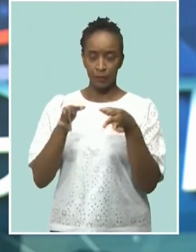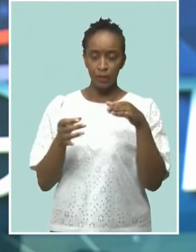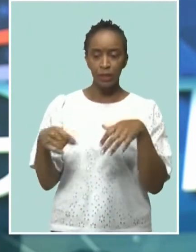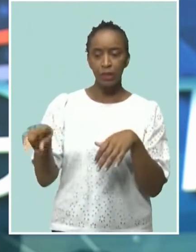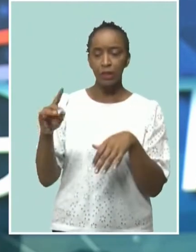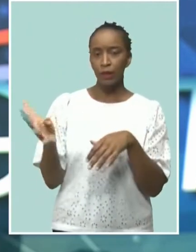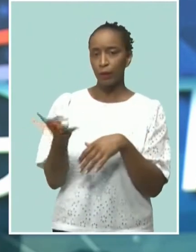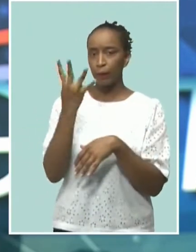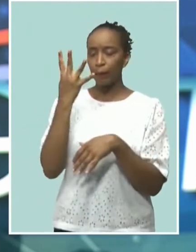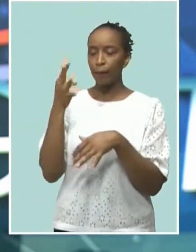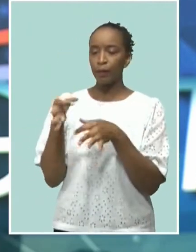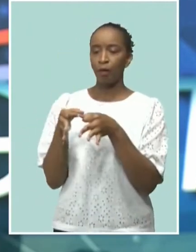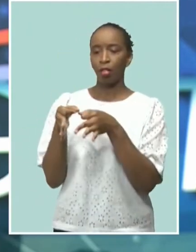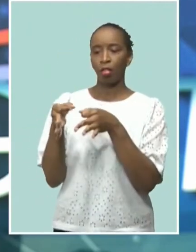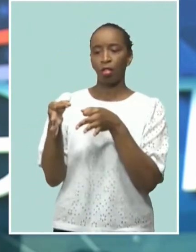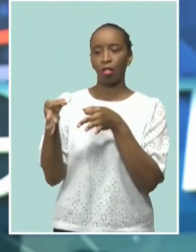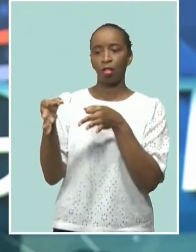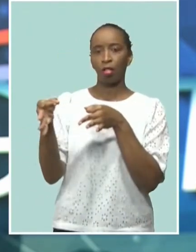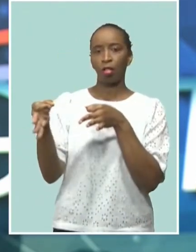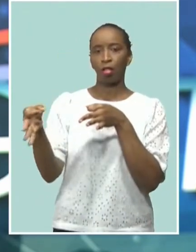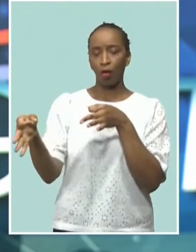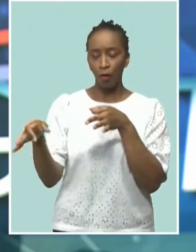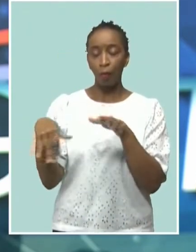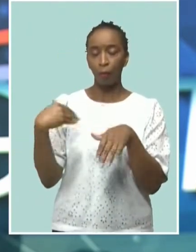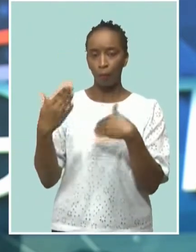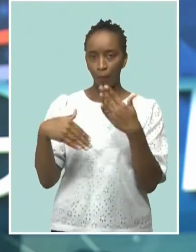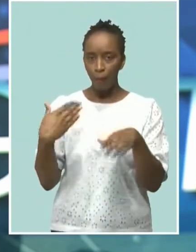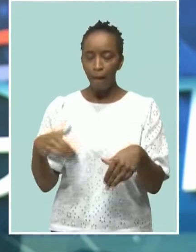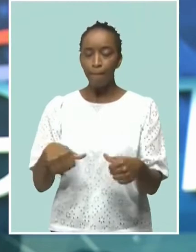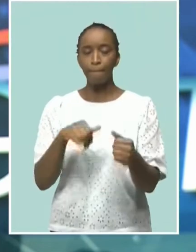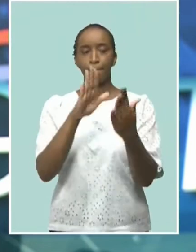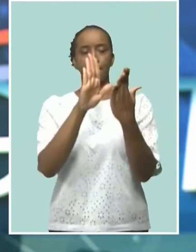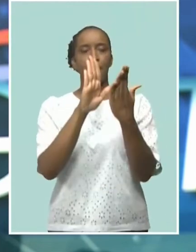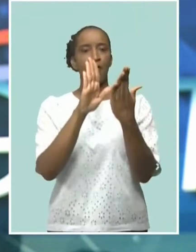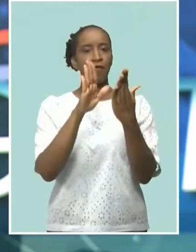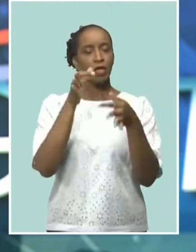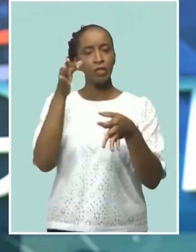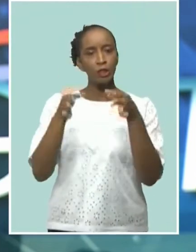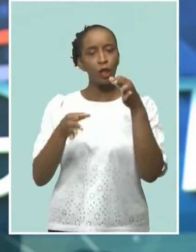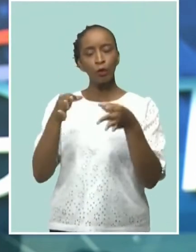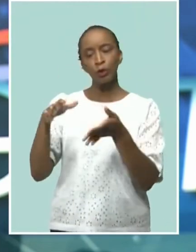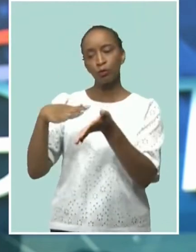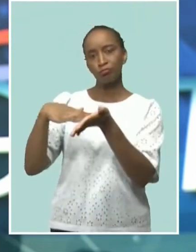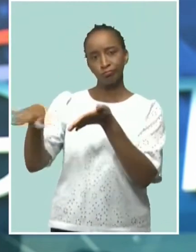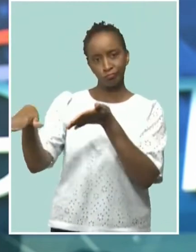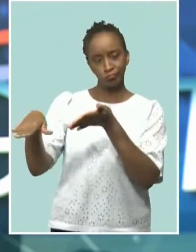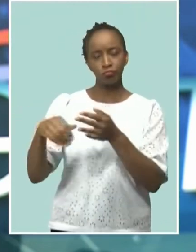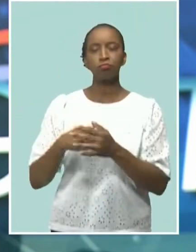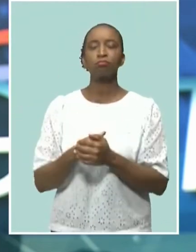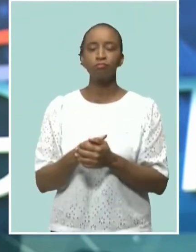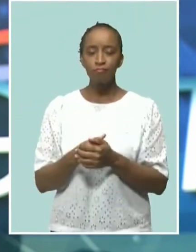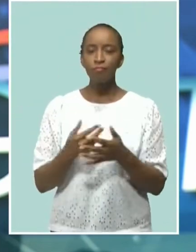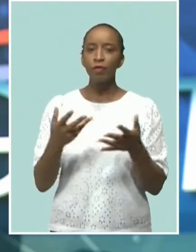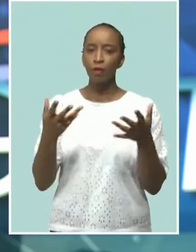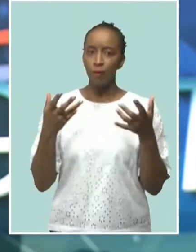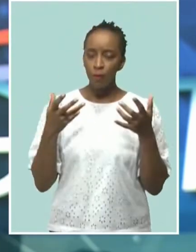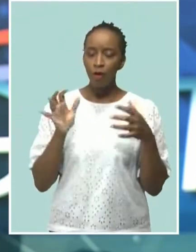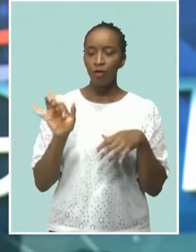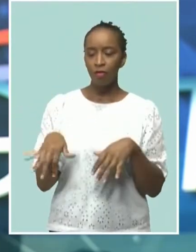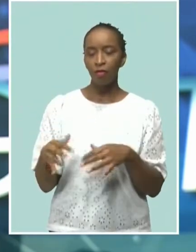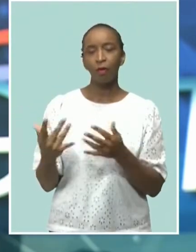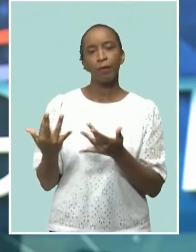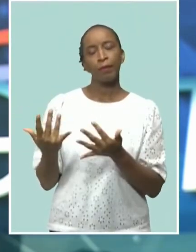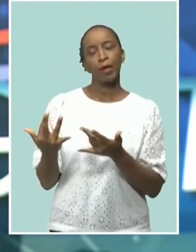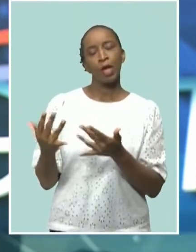Attorney General Dale Marshall raised the issue at the opening of a symposium to address the backlog in the justice system at the Lloyd